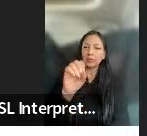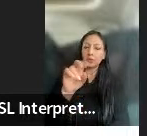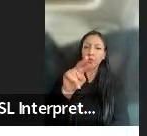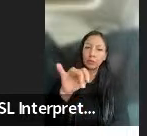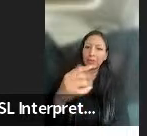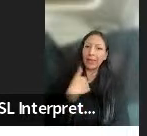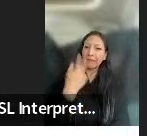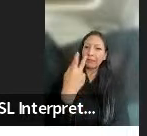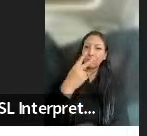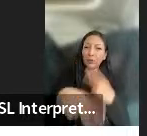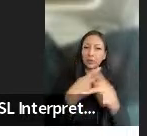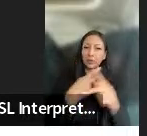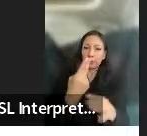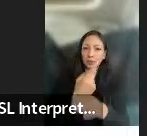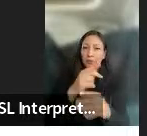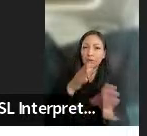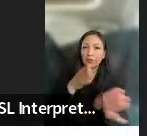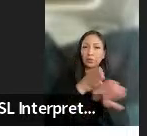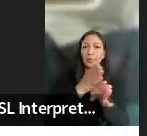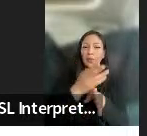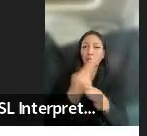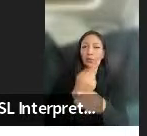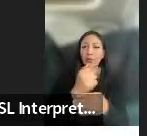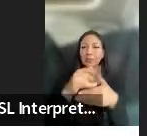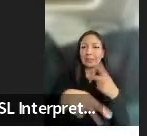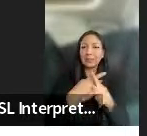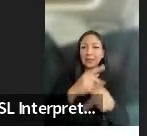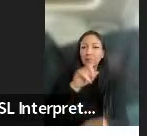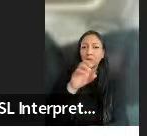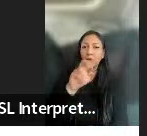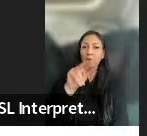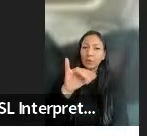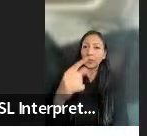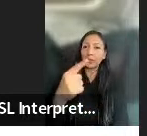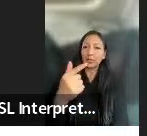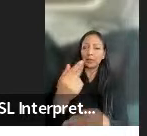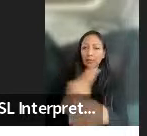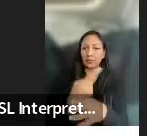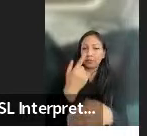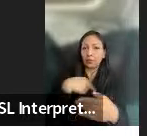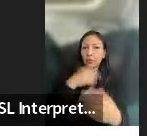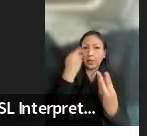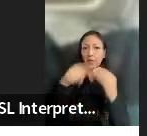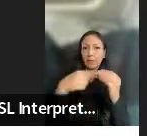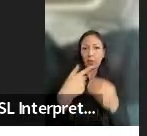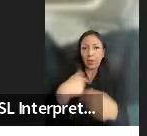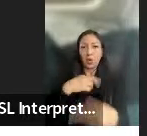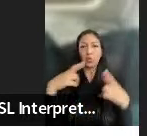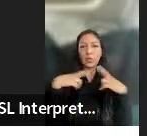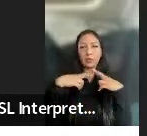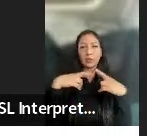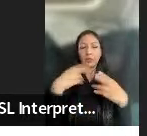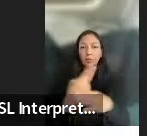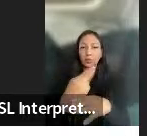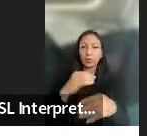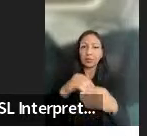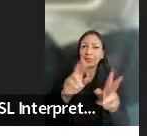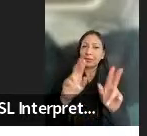are primary uses, and those are the types of zoning uses that we think of, like a residential use in a residential